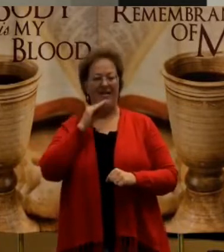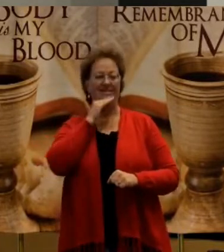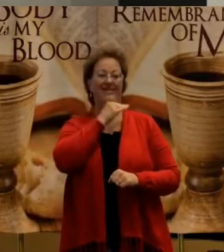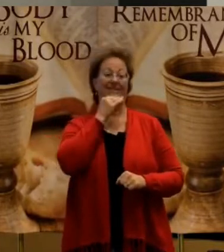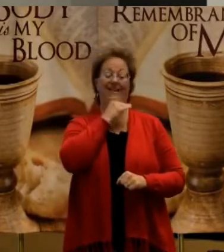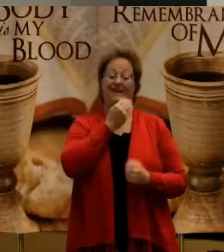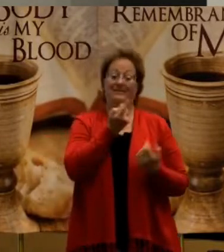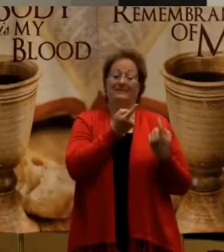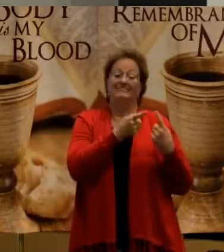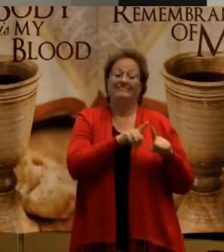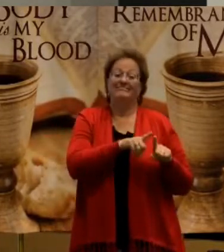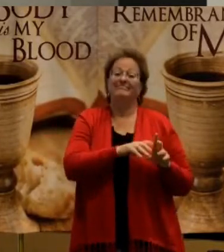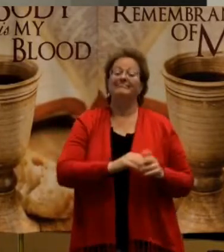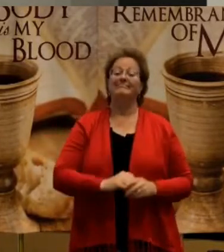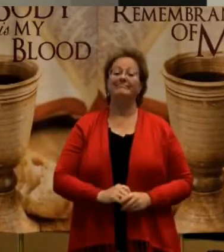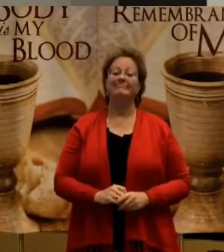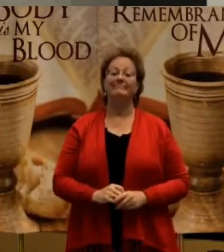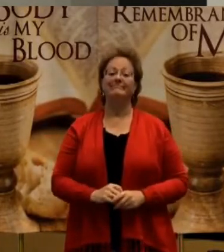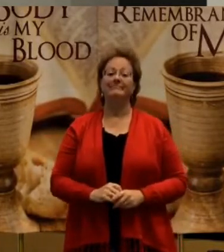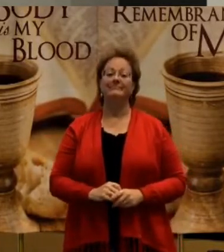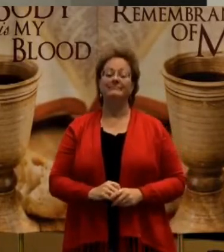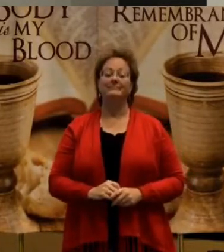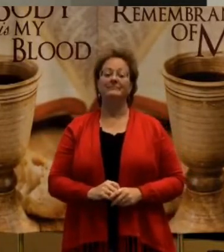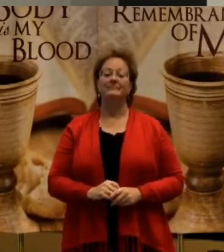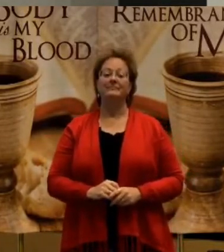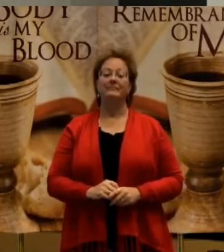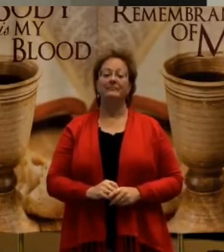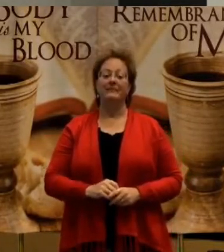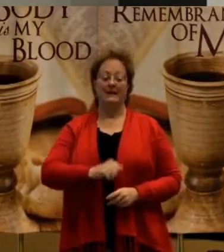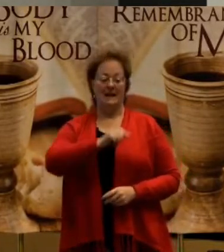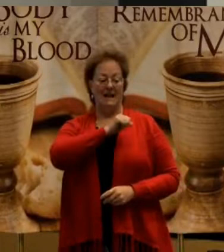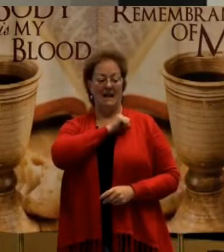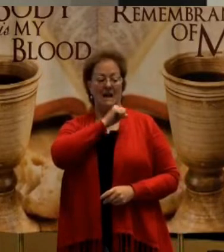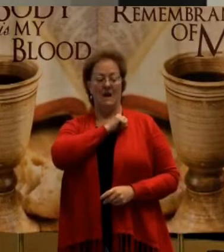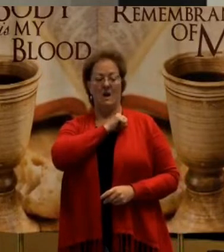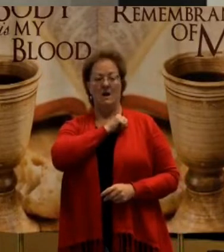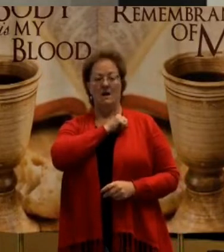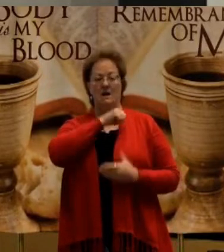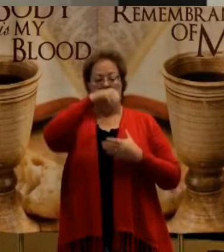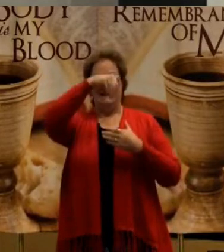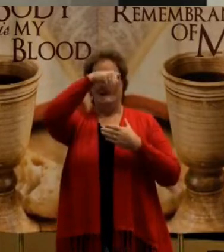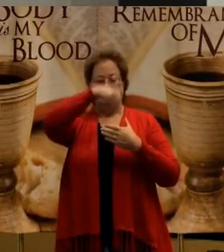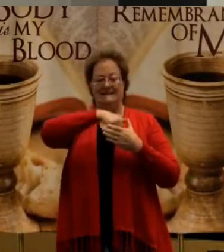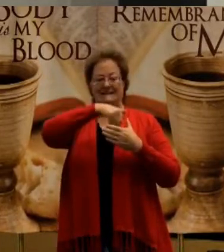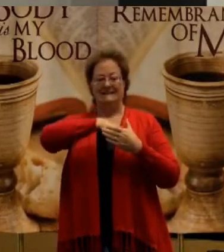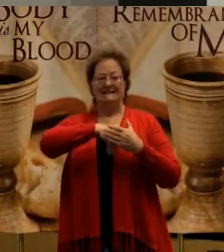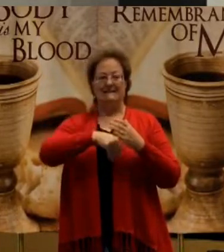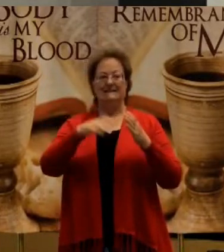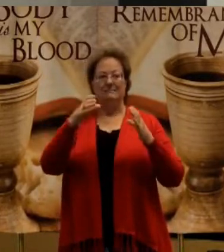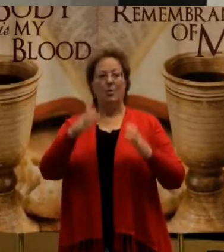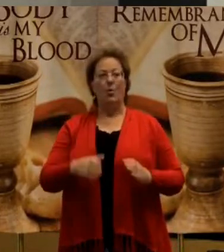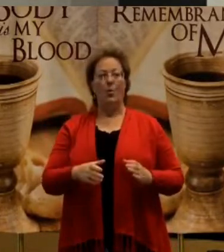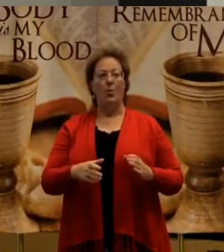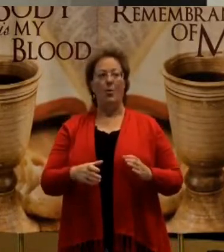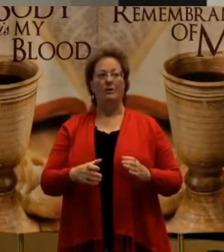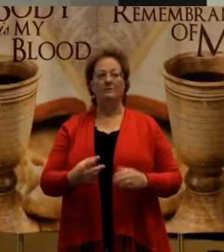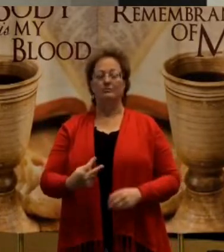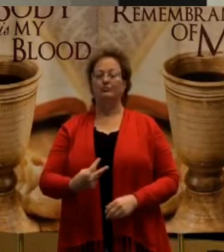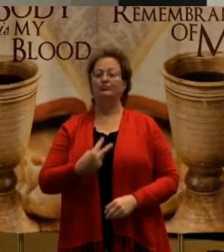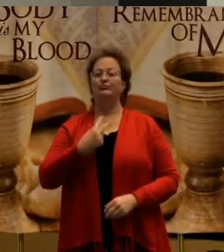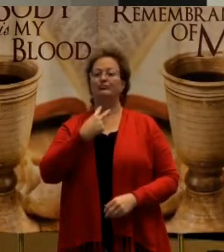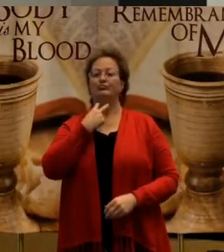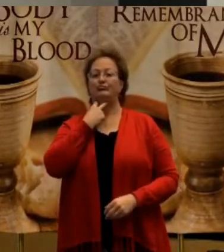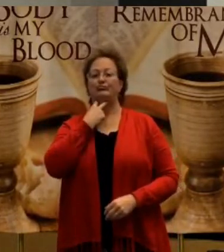how things happened. Well, at this point, Aaron has dug himself and the Israelites into a deep, deep hole. And there is no